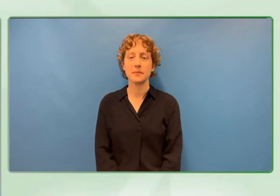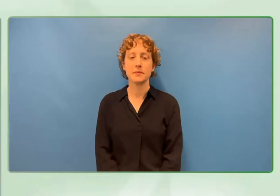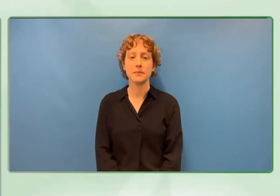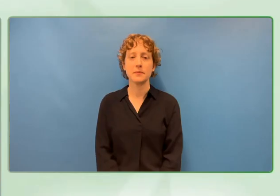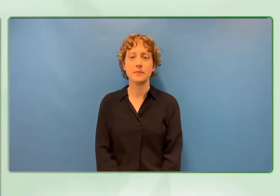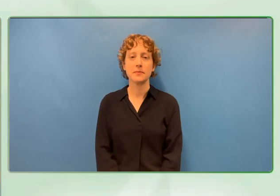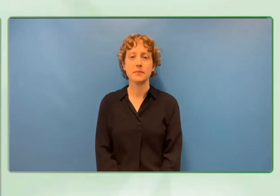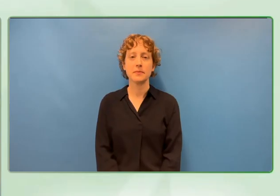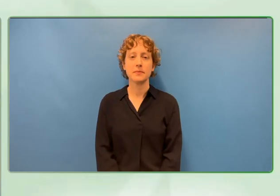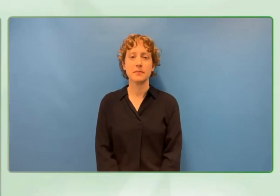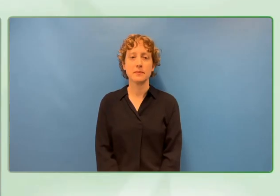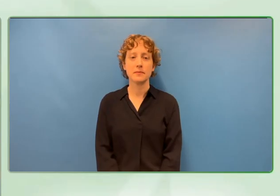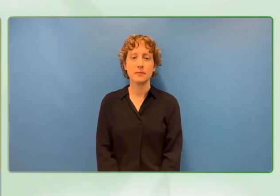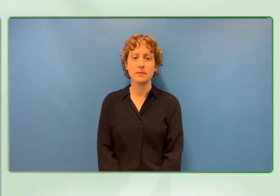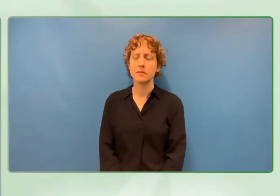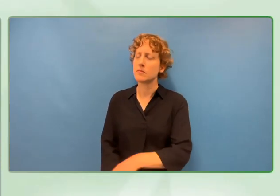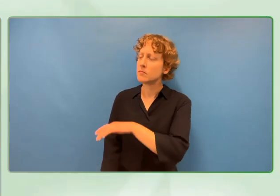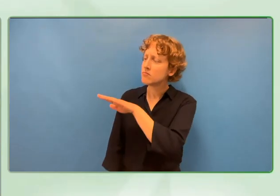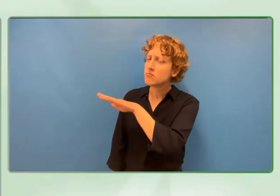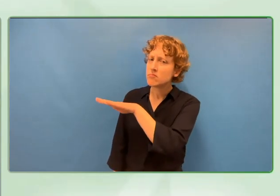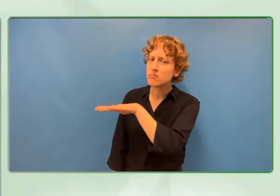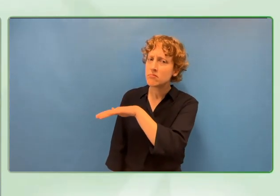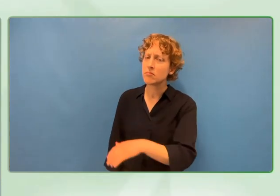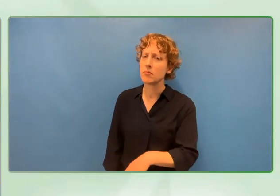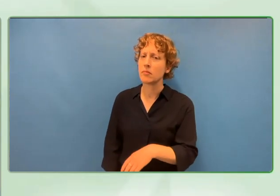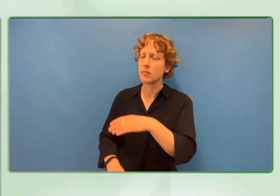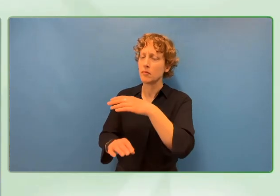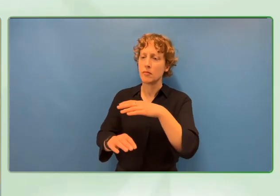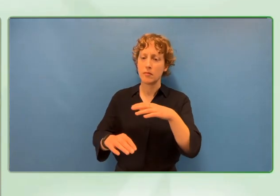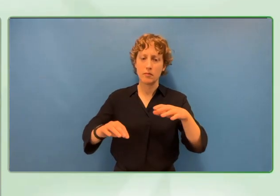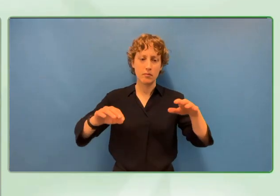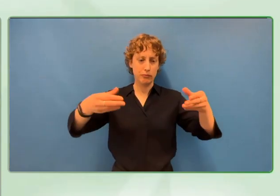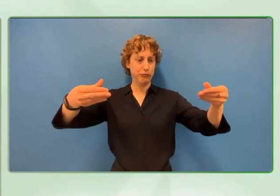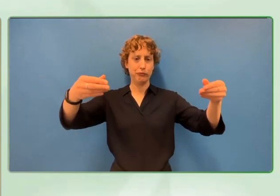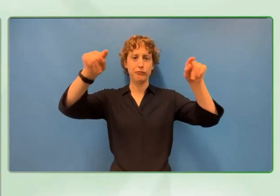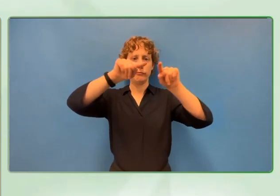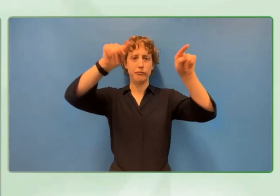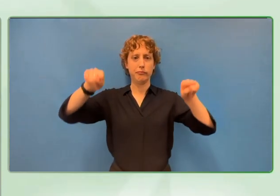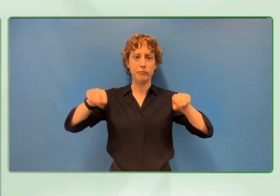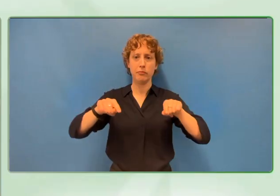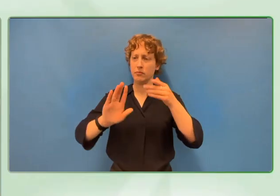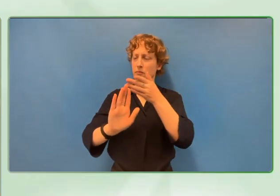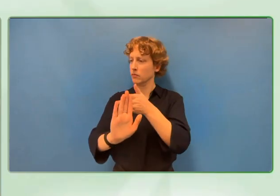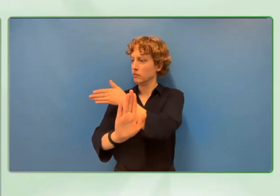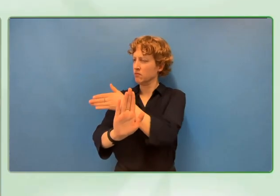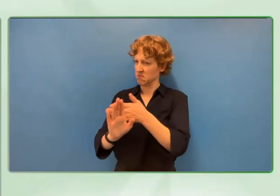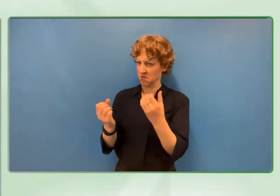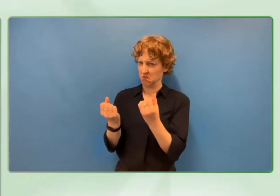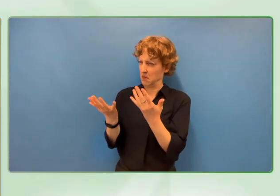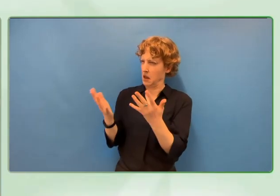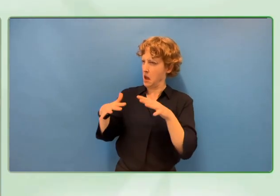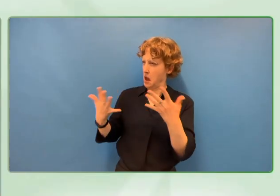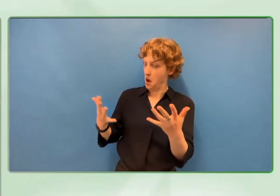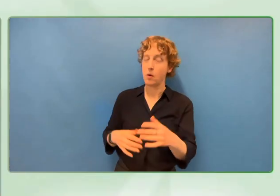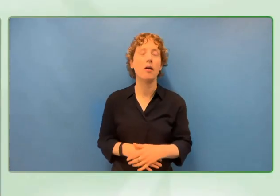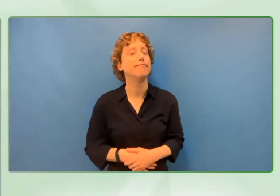Timo, could you help us understand what you did before the tablet? Oh, yeah, that's an interesting question. We had tons of